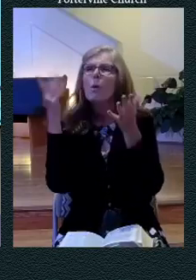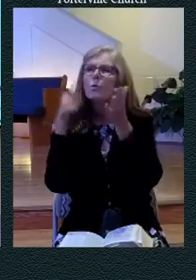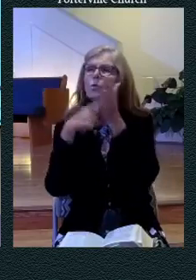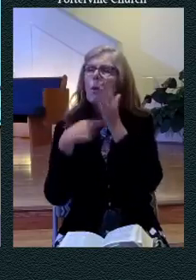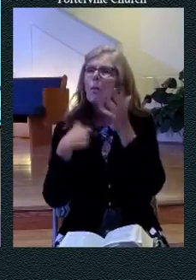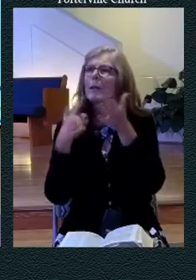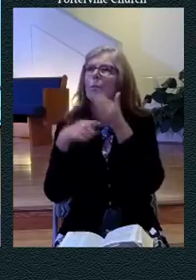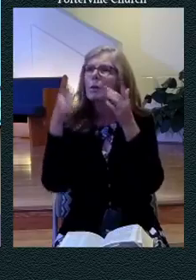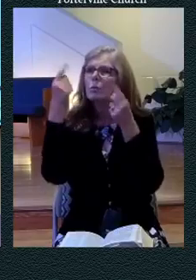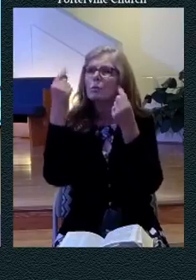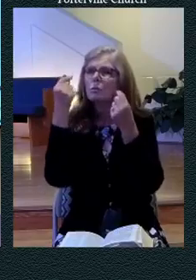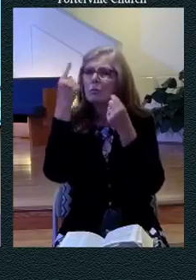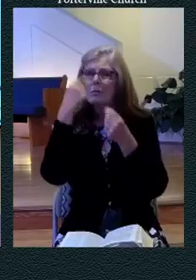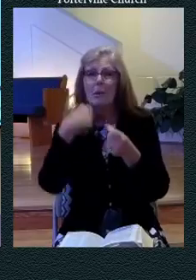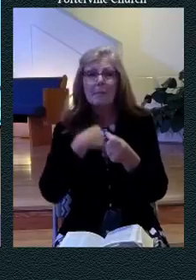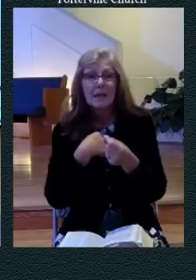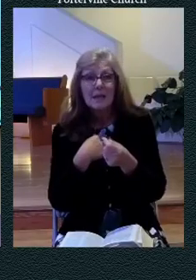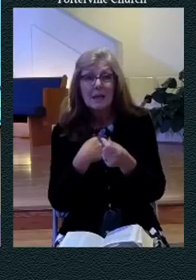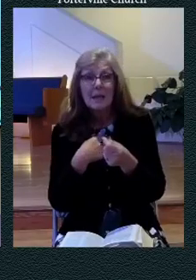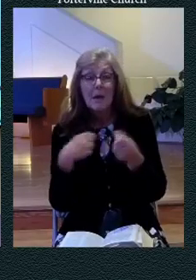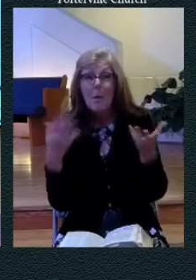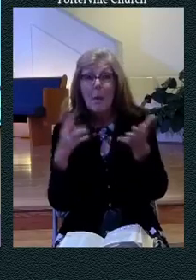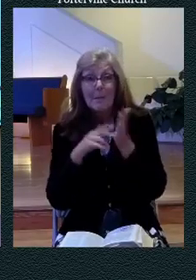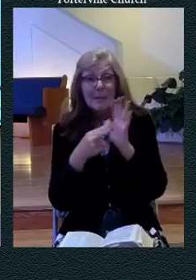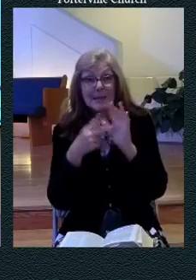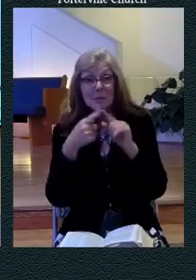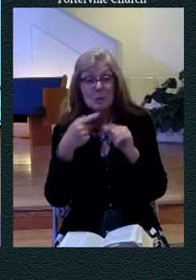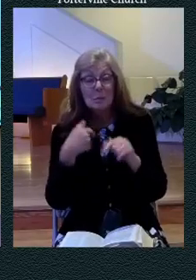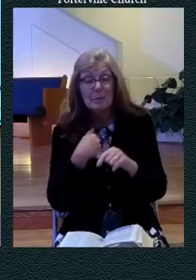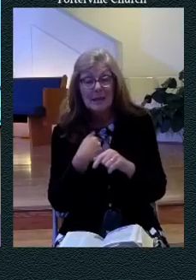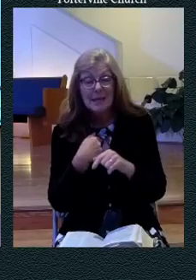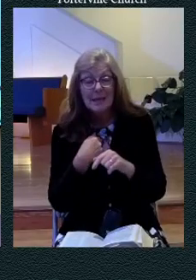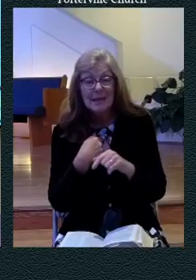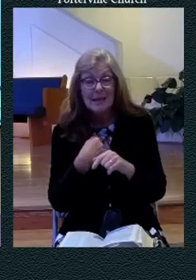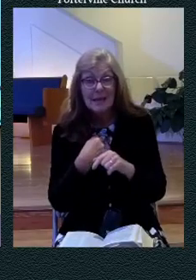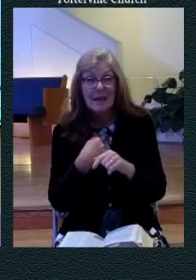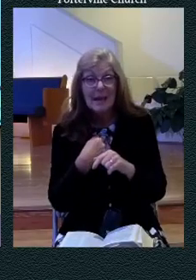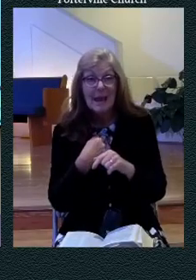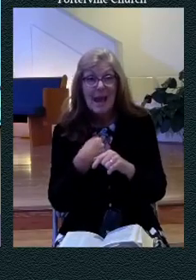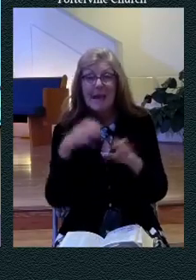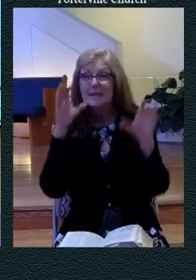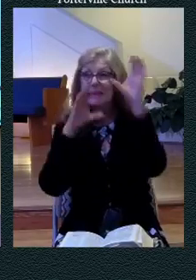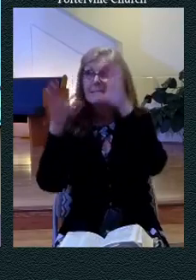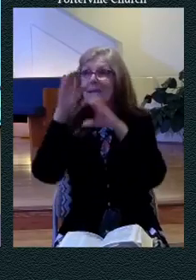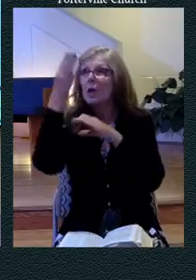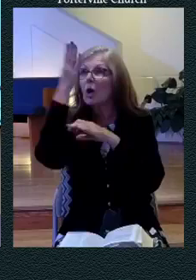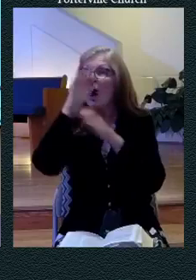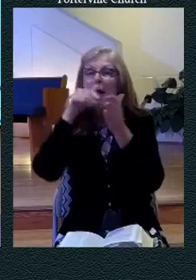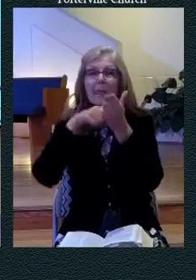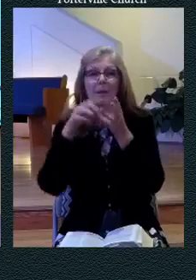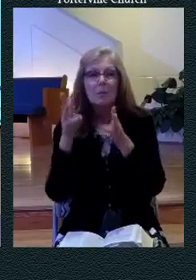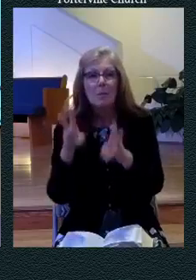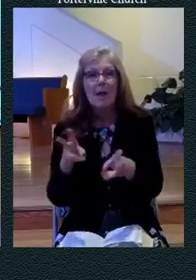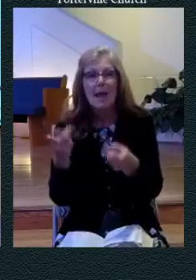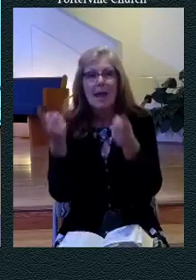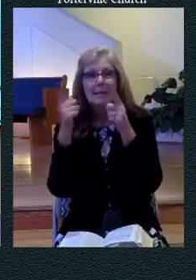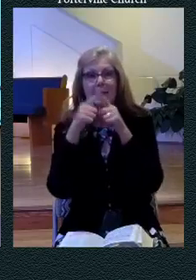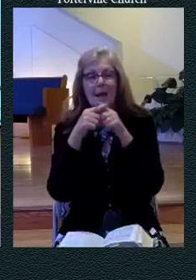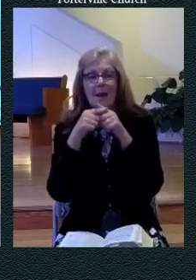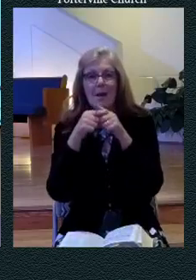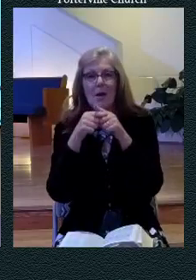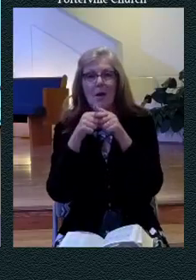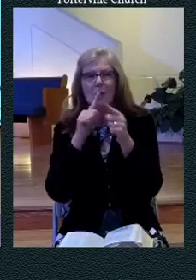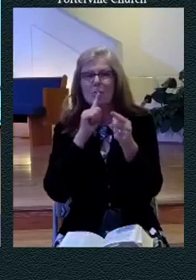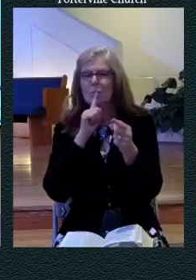you and what it means for you. And seek him in this way until the glorious fact